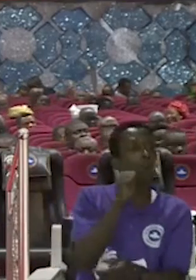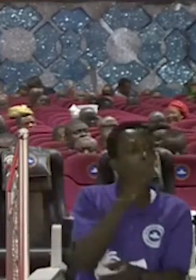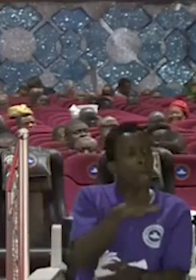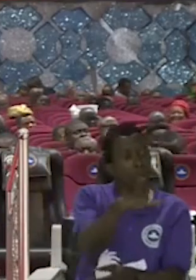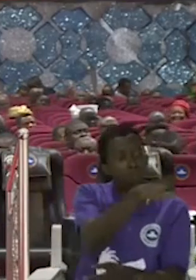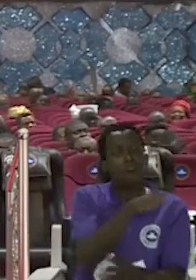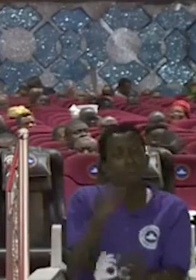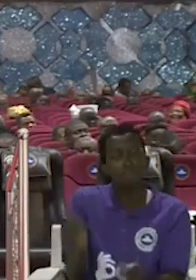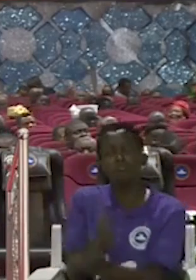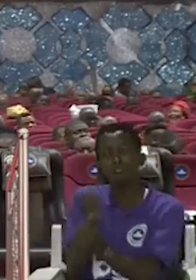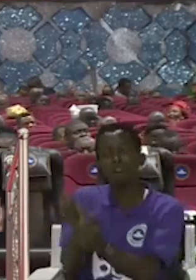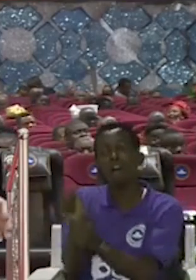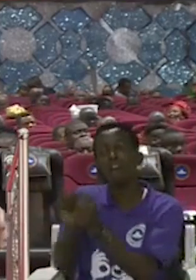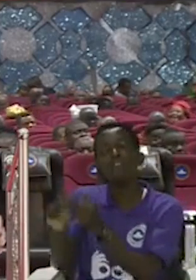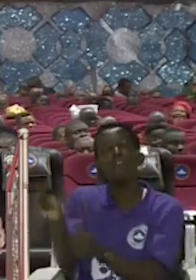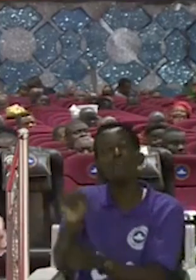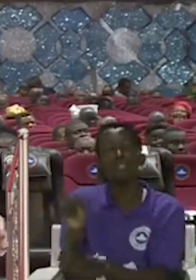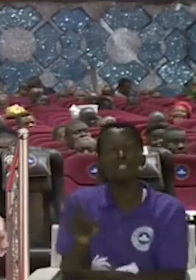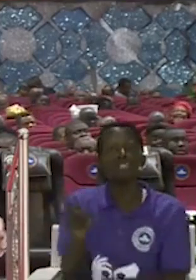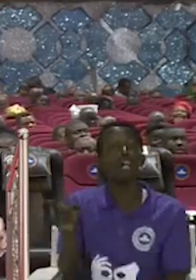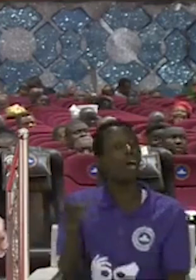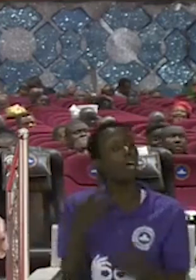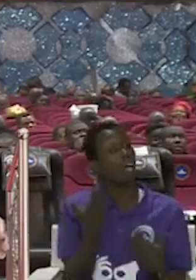everywhere. Oh, he said, they are